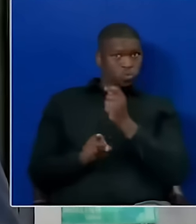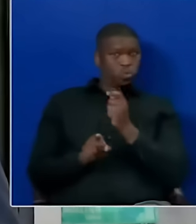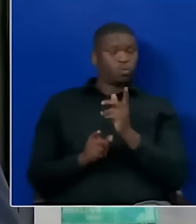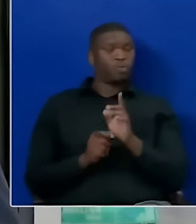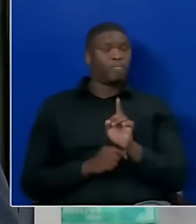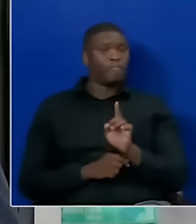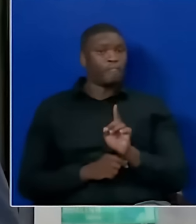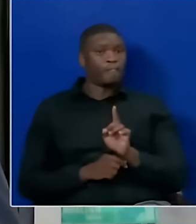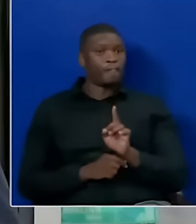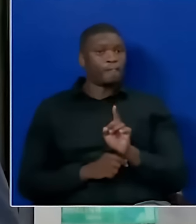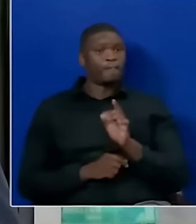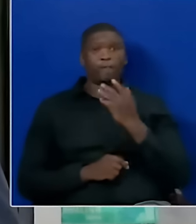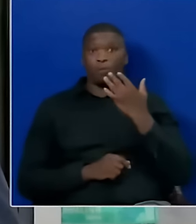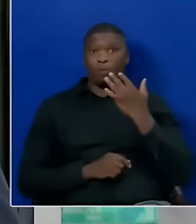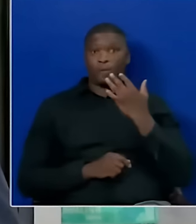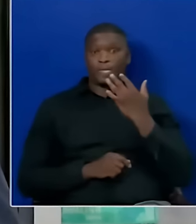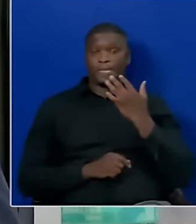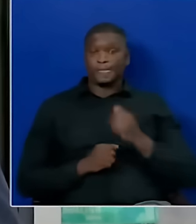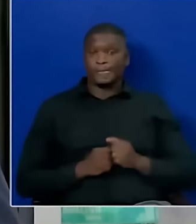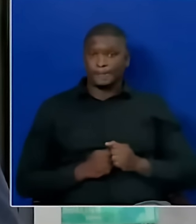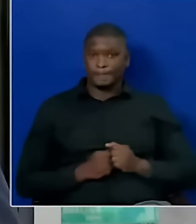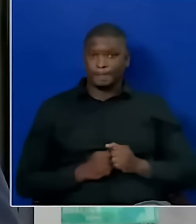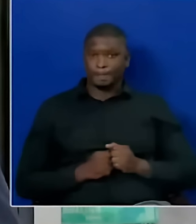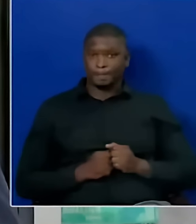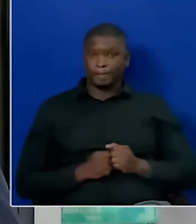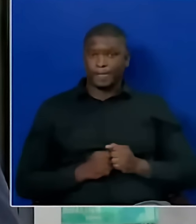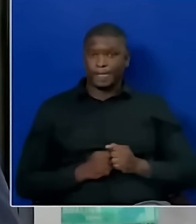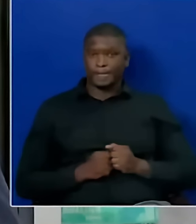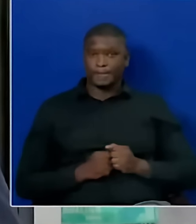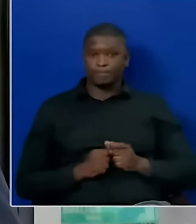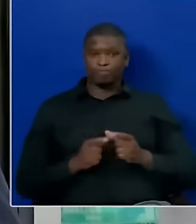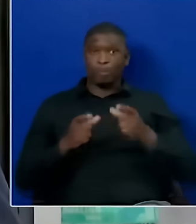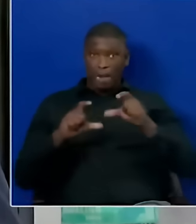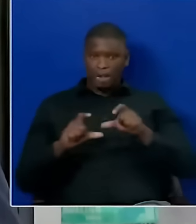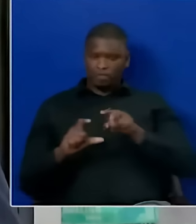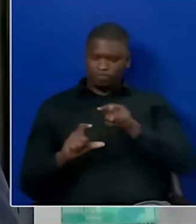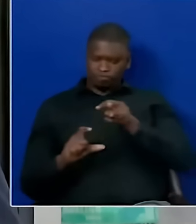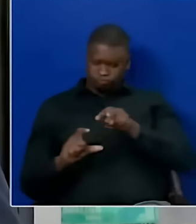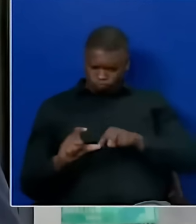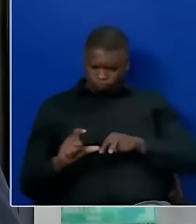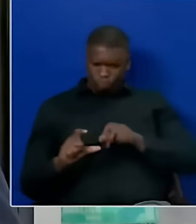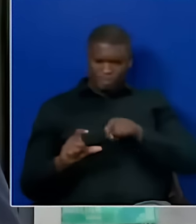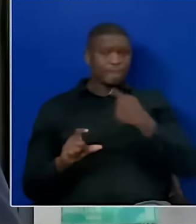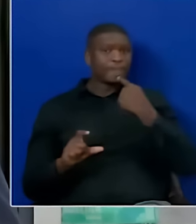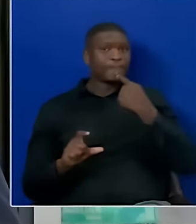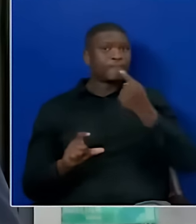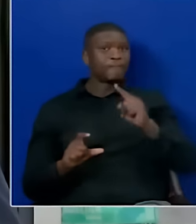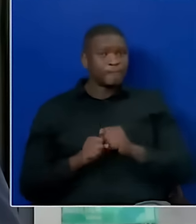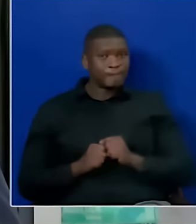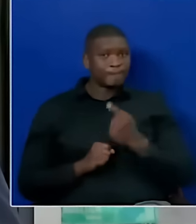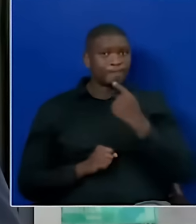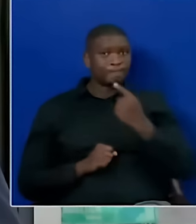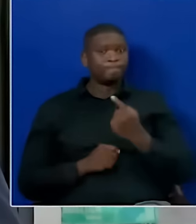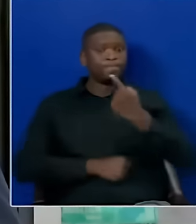When you read what that paragraph says, it says, on the 24th of May 2024, during